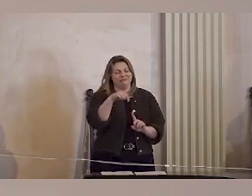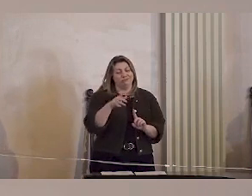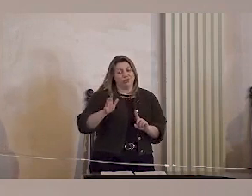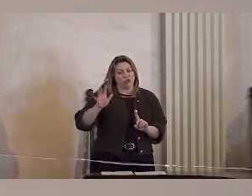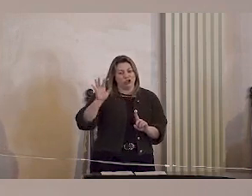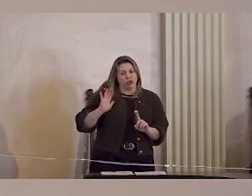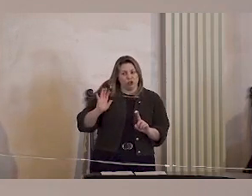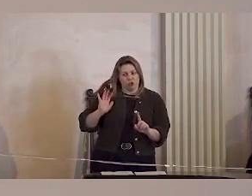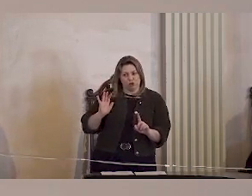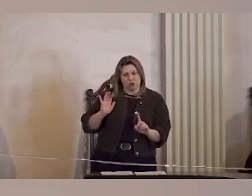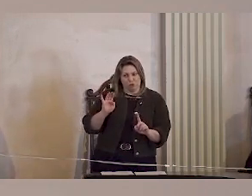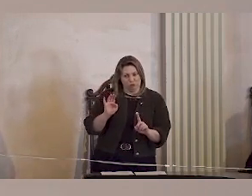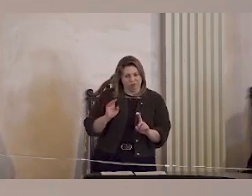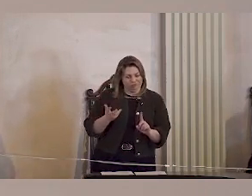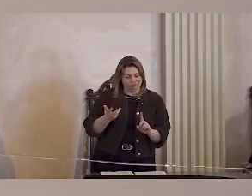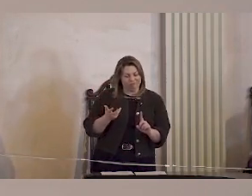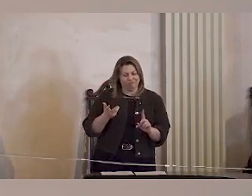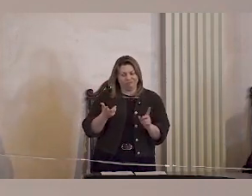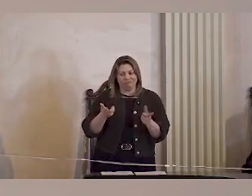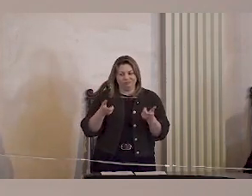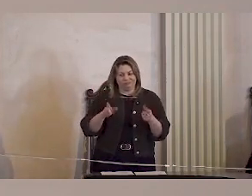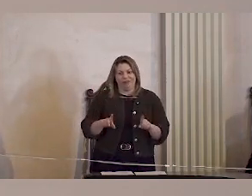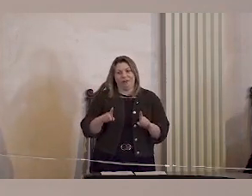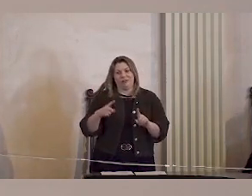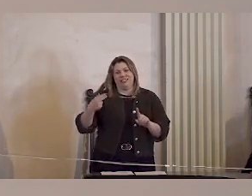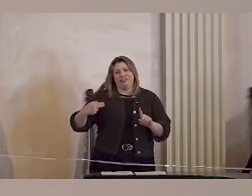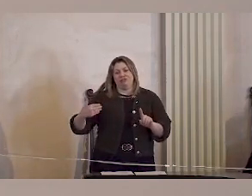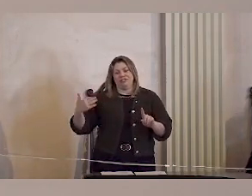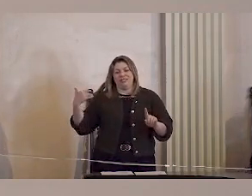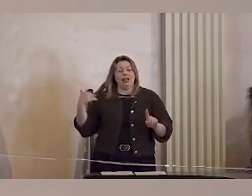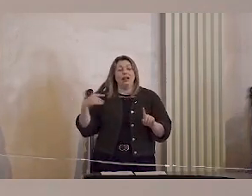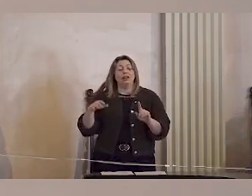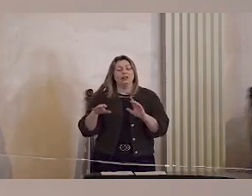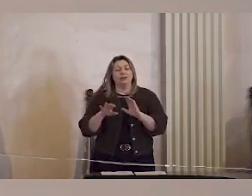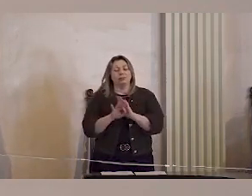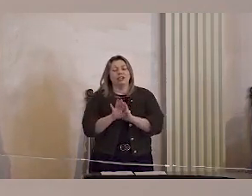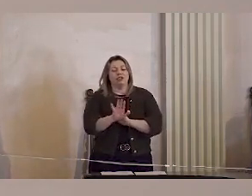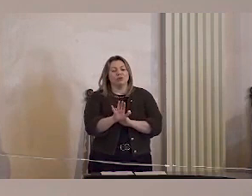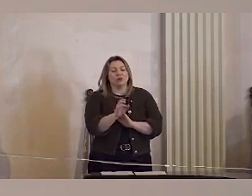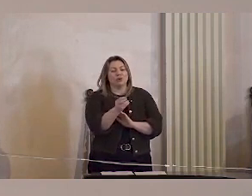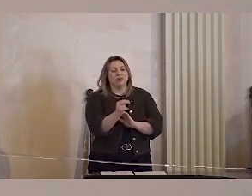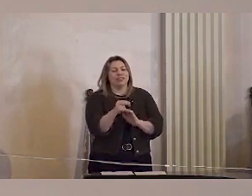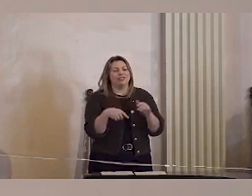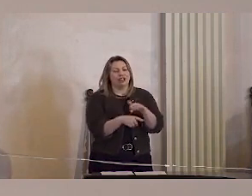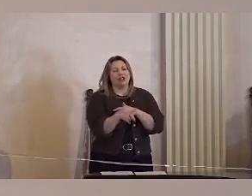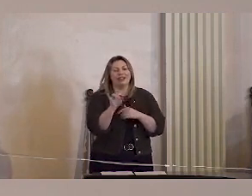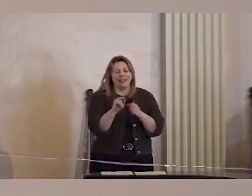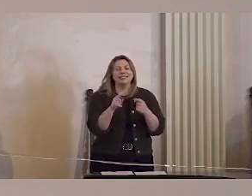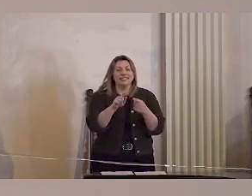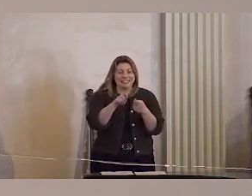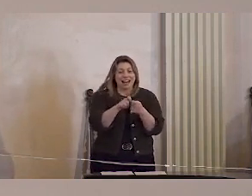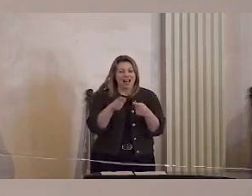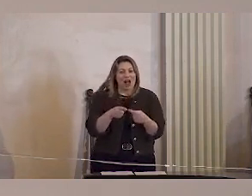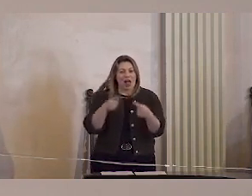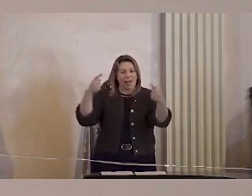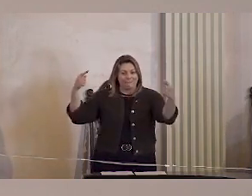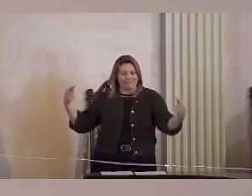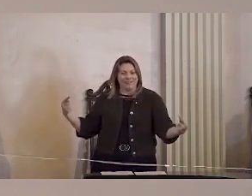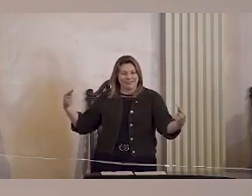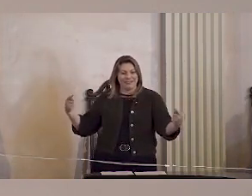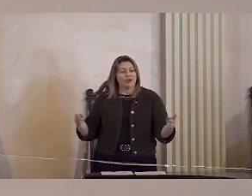be in history, Choose Your Own Adventure is the exact opposite of what it was.